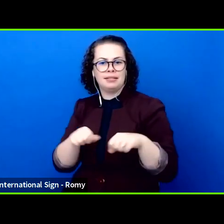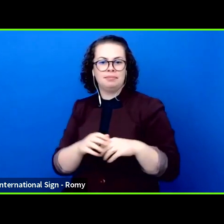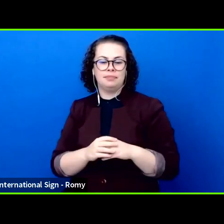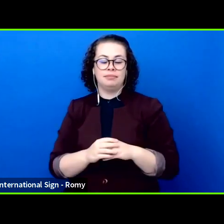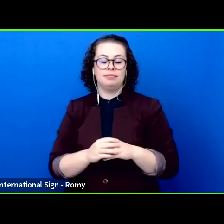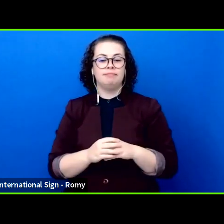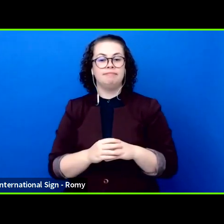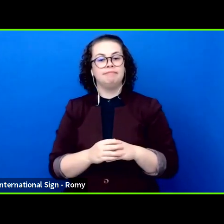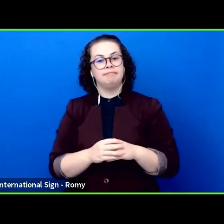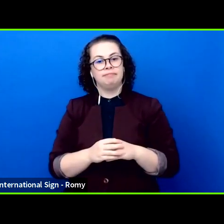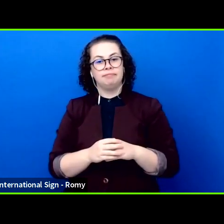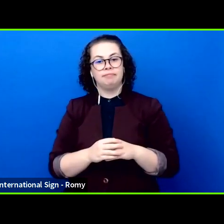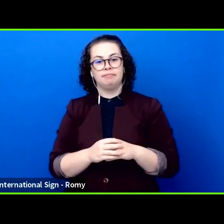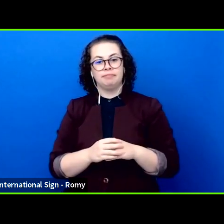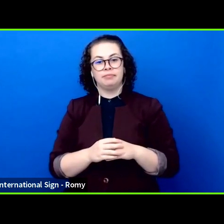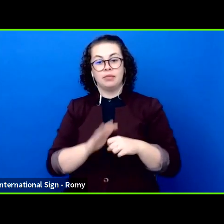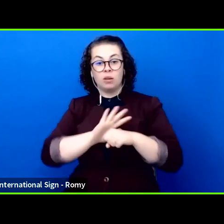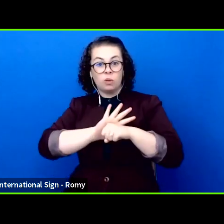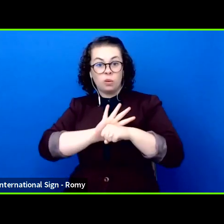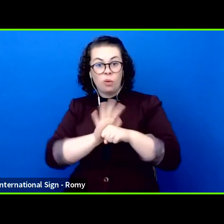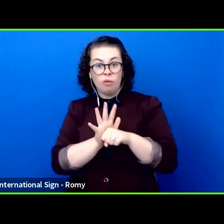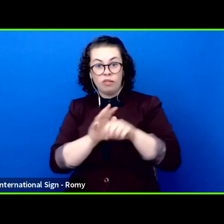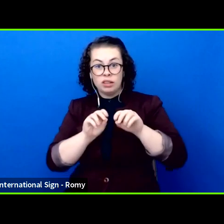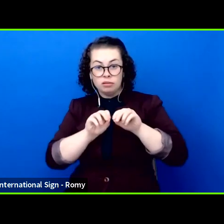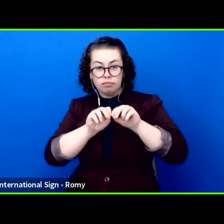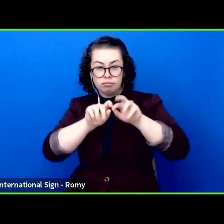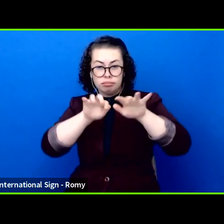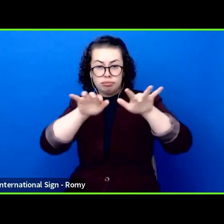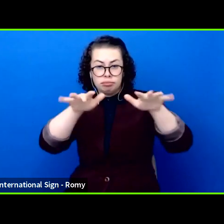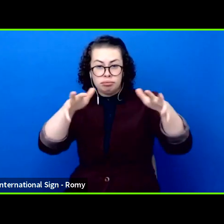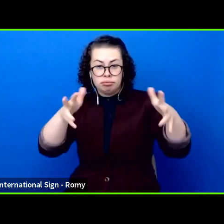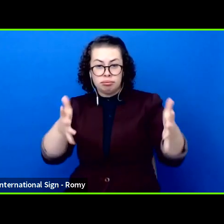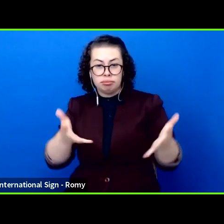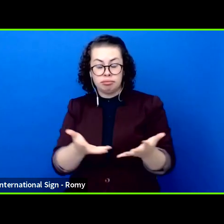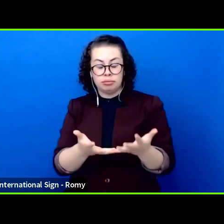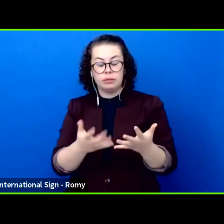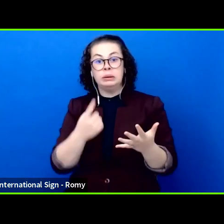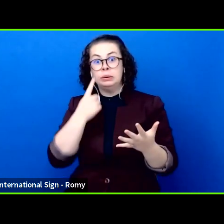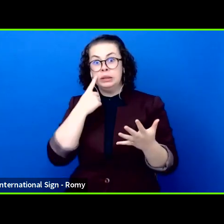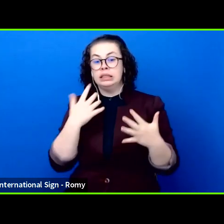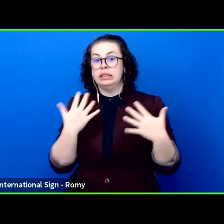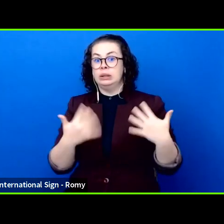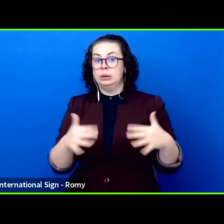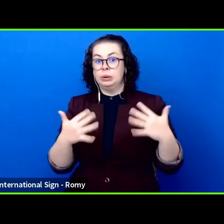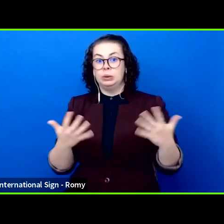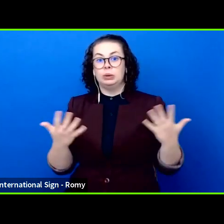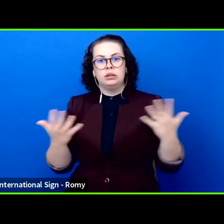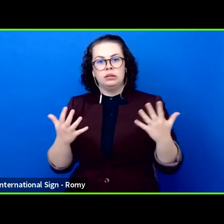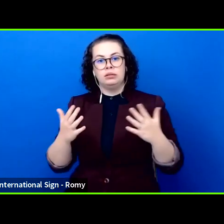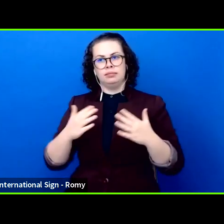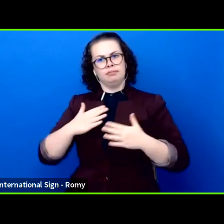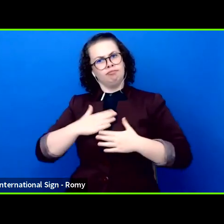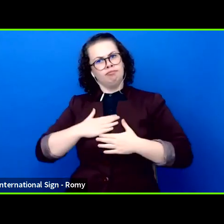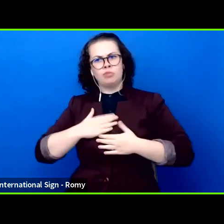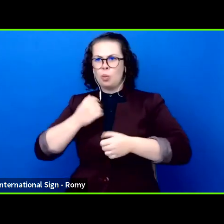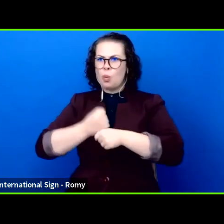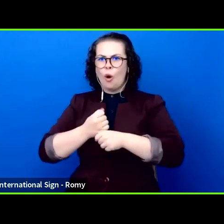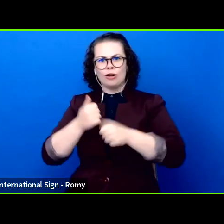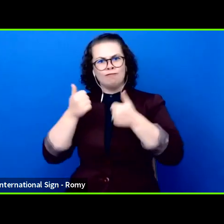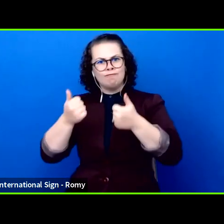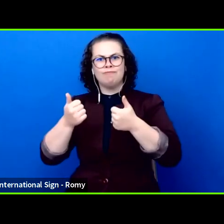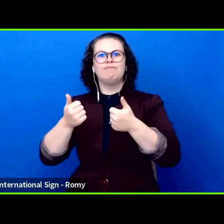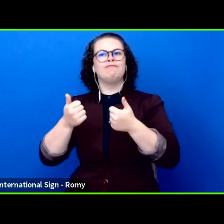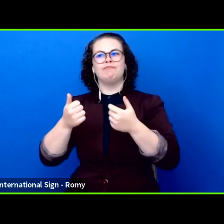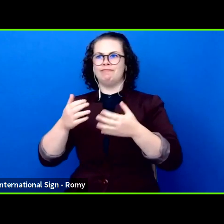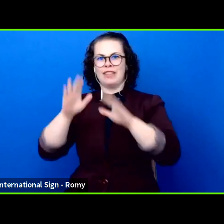the structures are on which we have built our security. What we